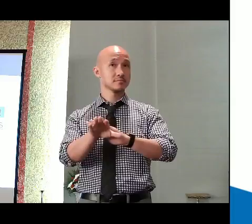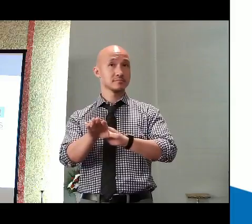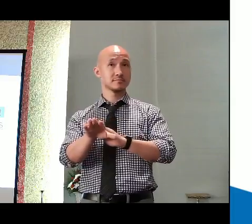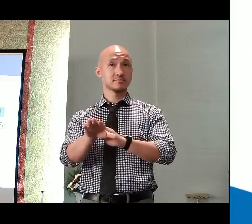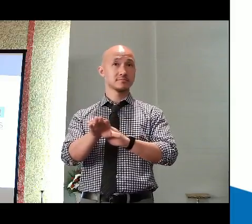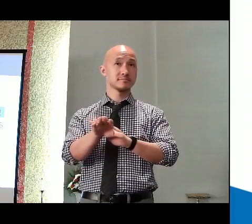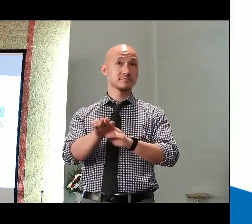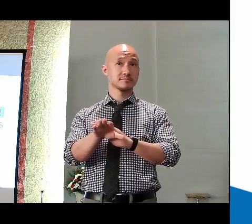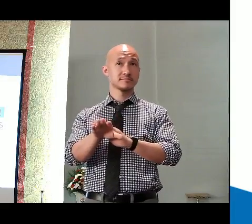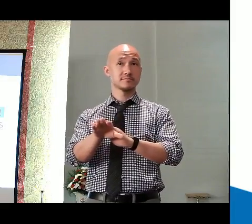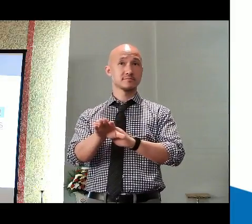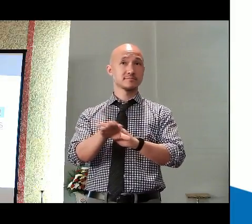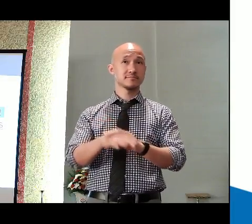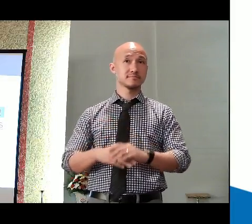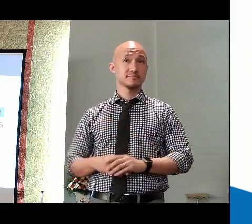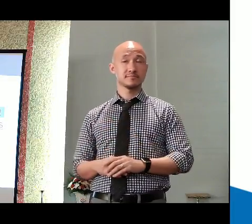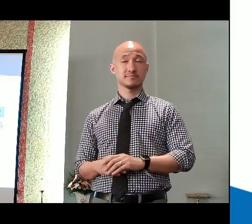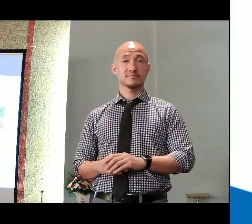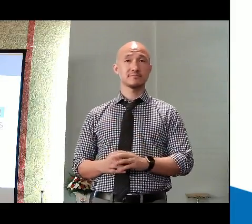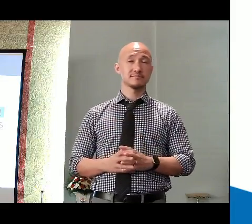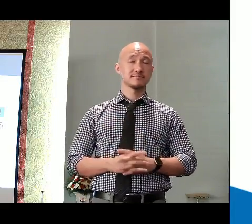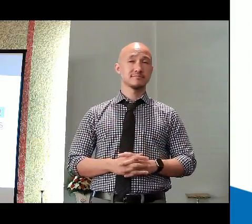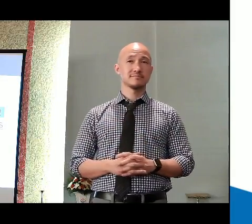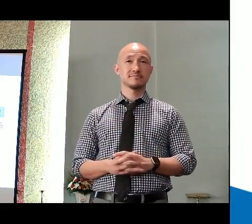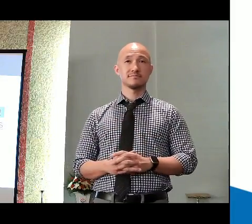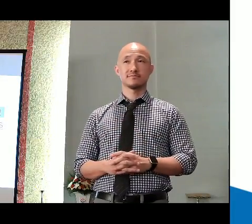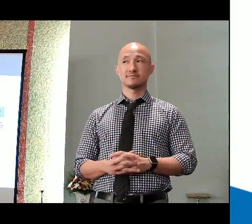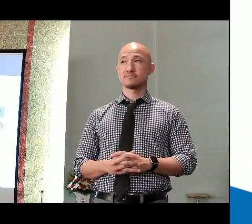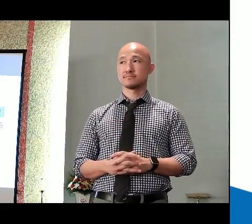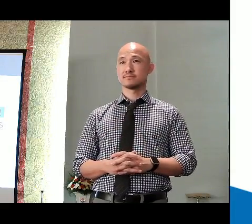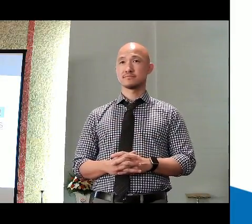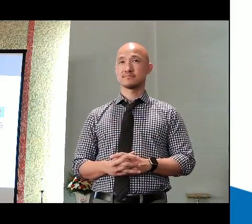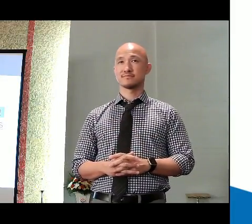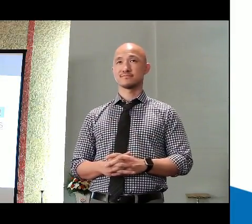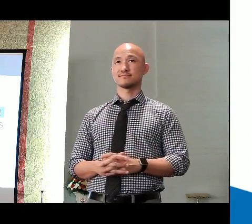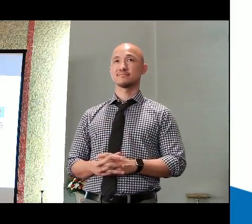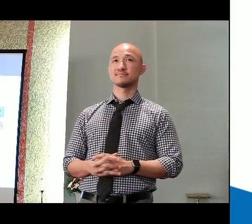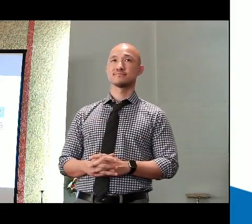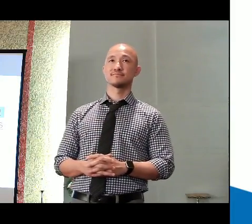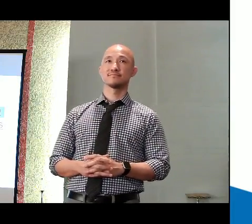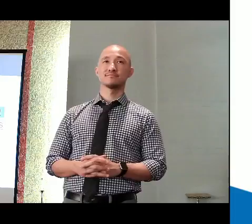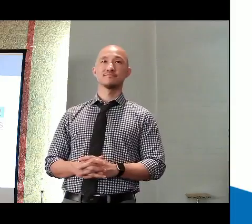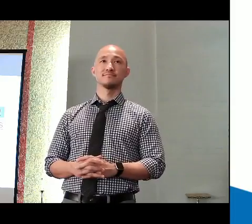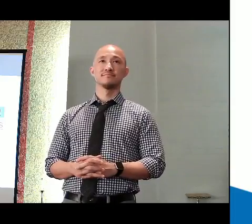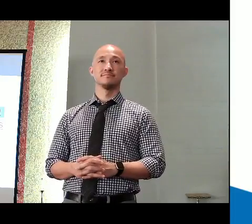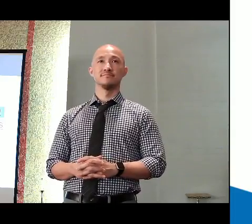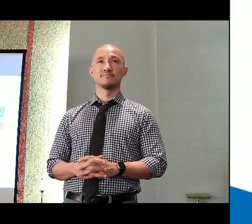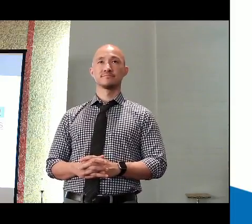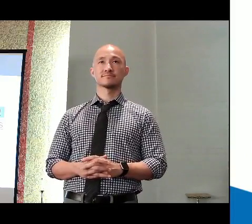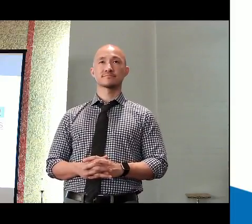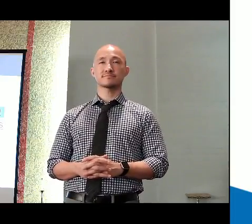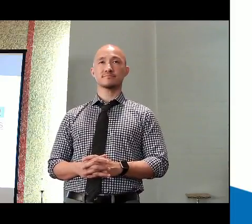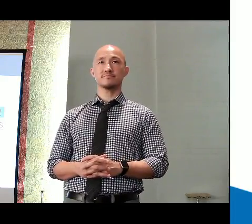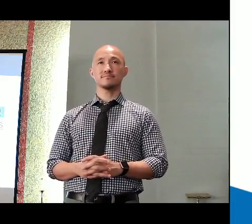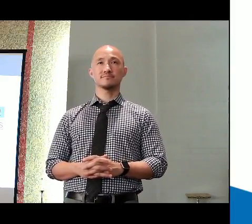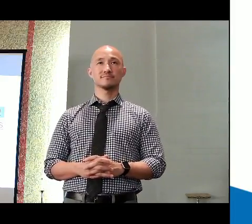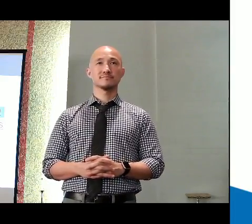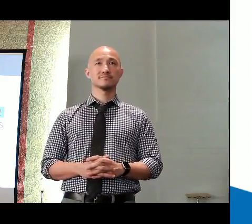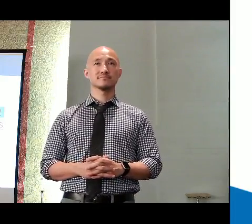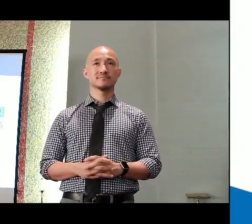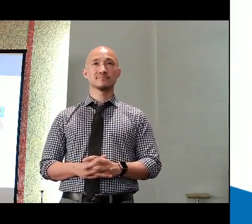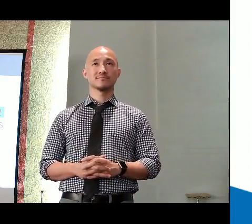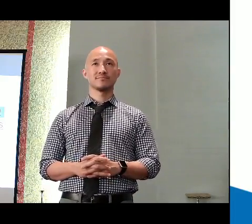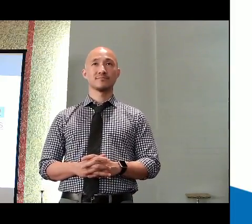God is giving us men. He takes it very serious how you treat his precious one. Your own access to God is